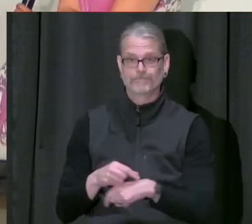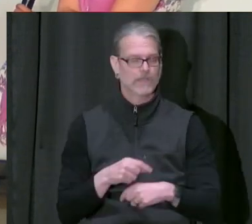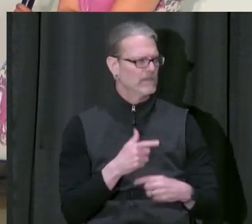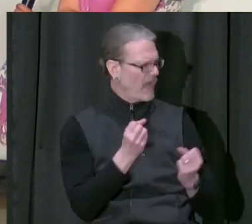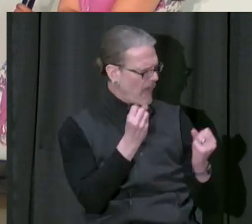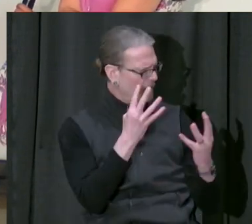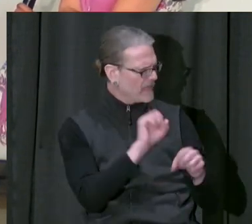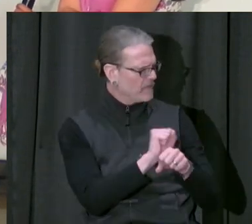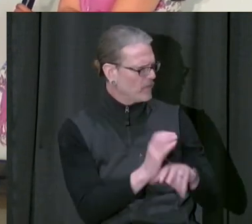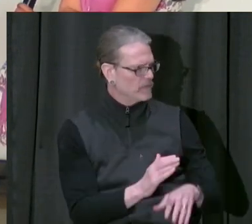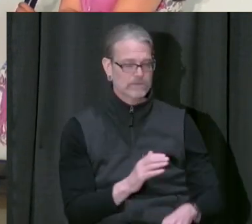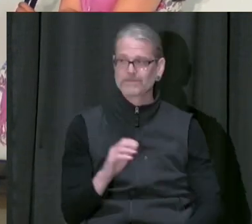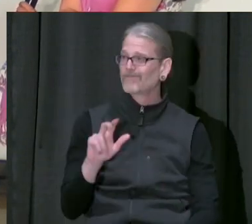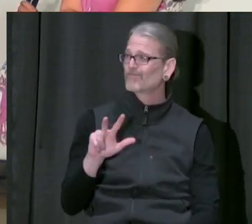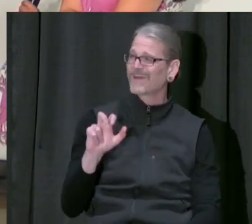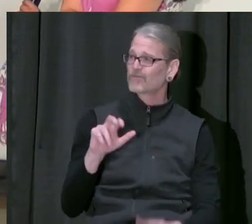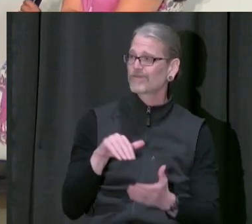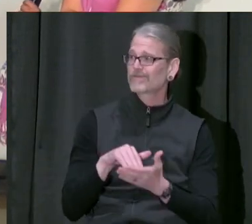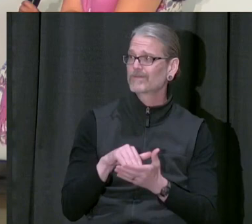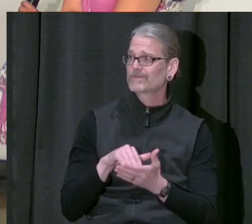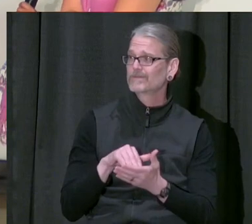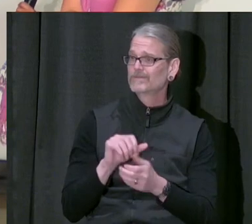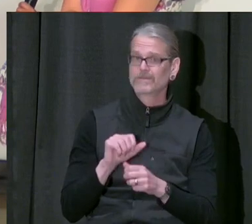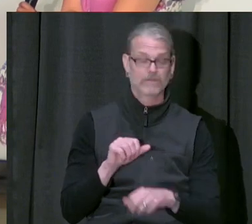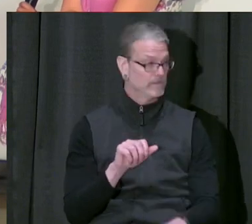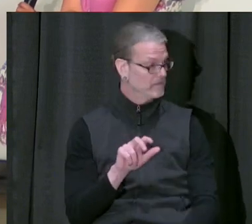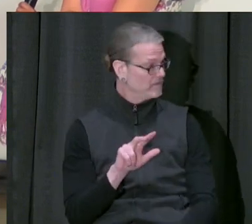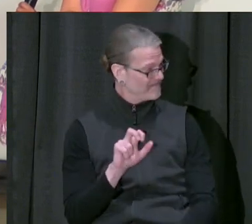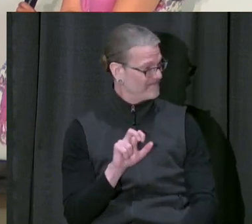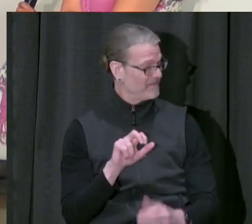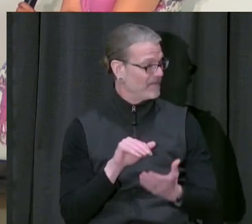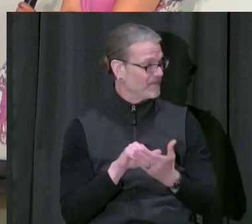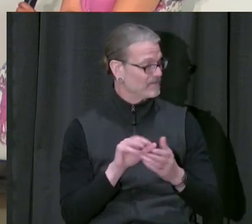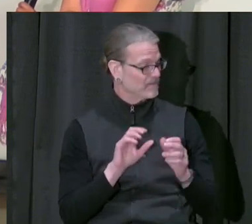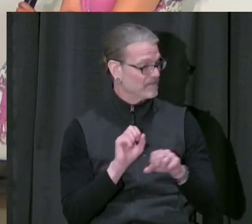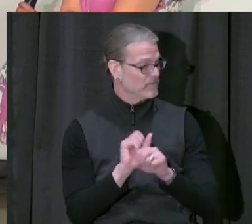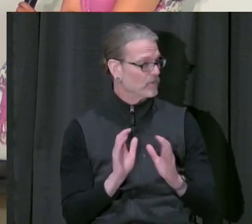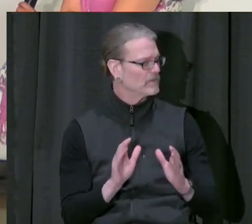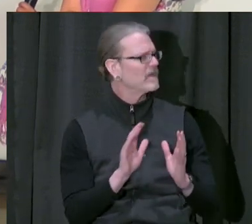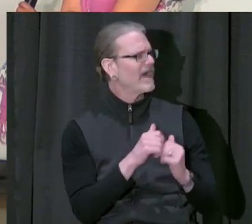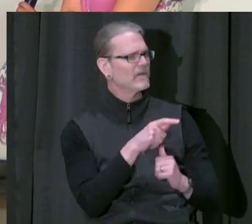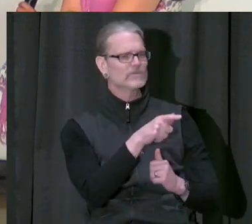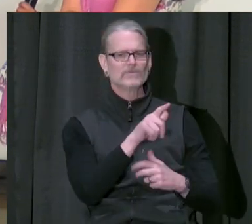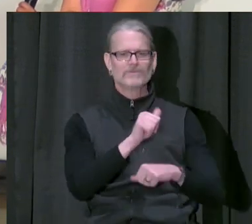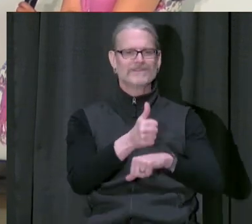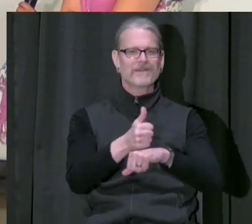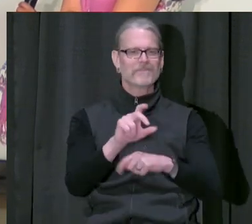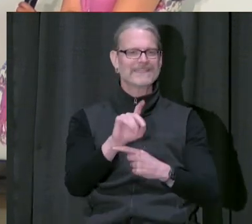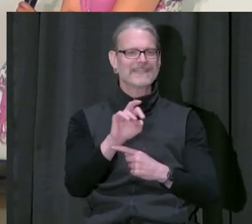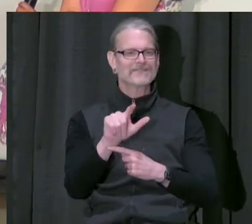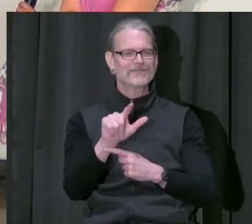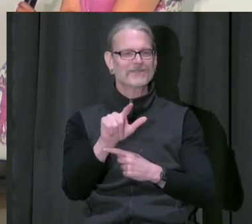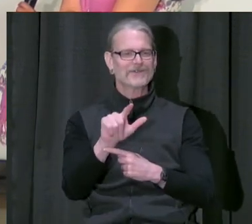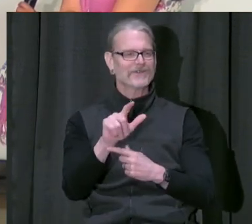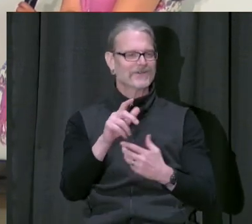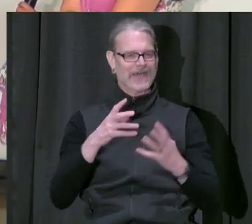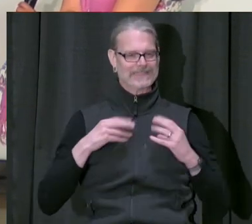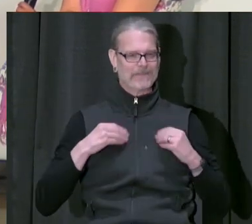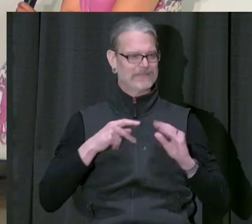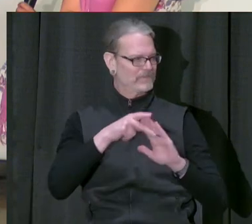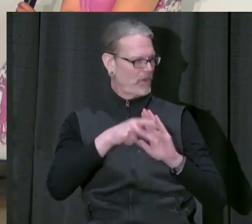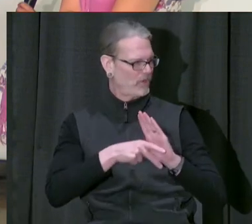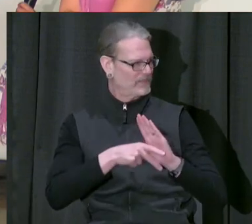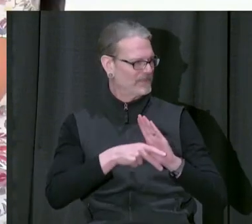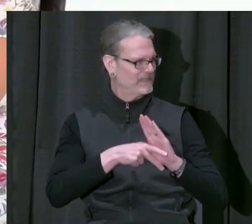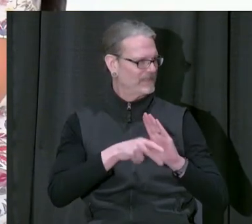employees are you? 300,000. 300,000 employees. How do you go about establishing a digital accessibility policy company-wide in a